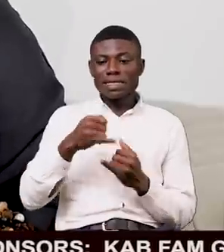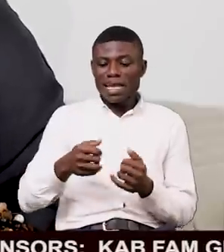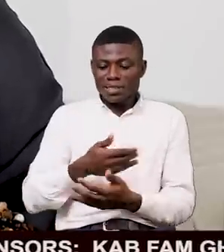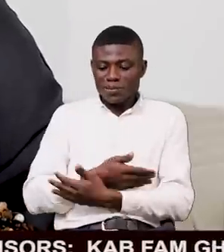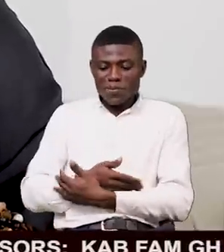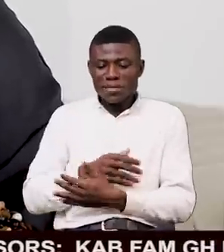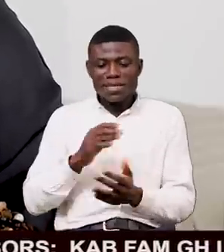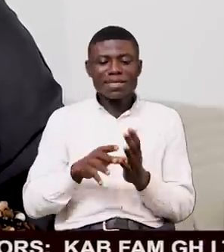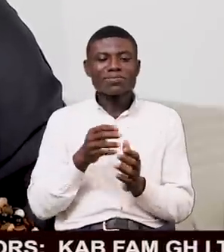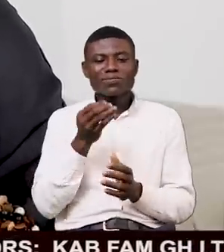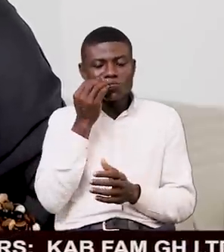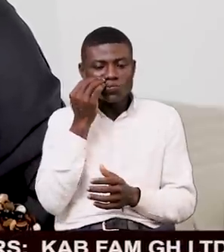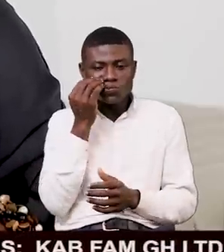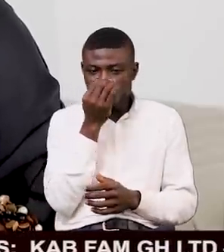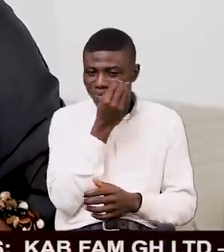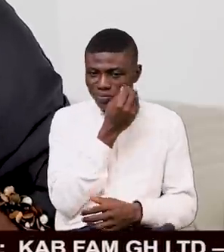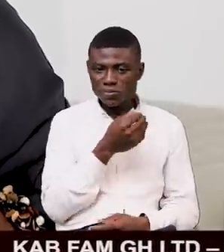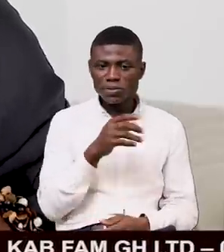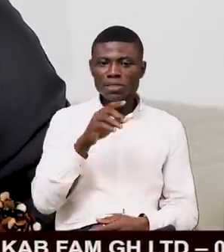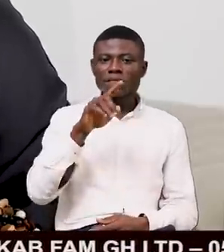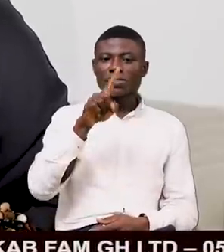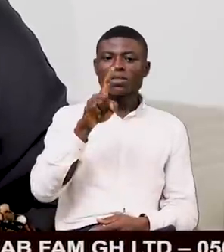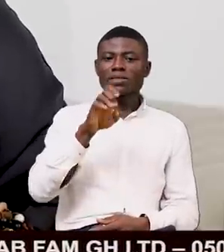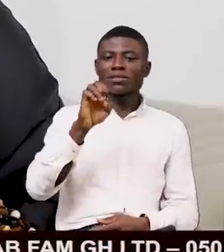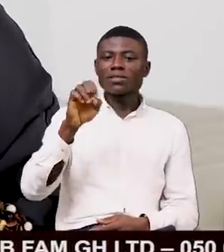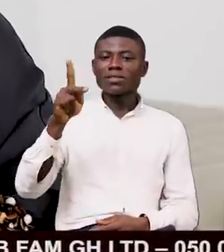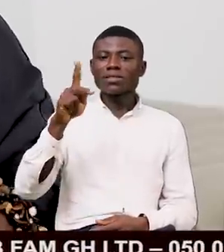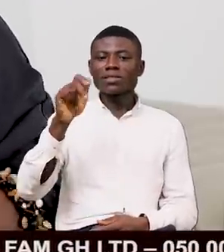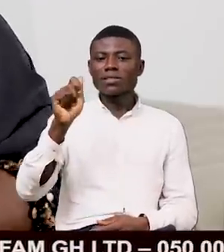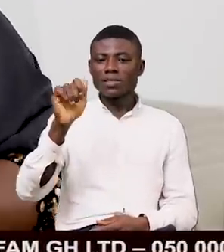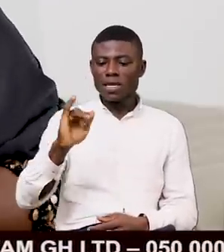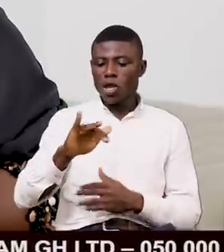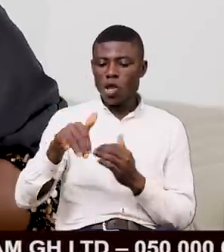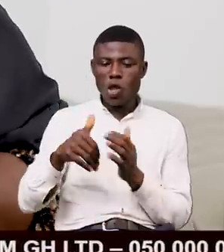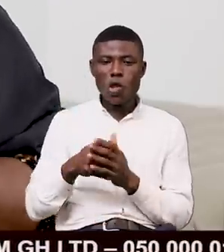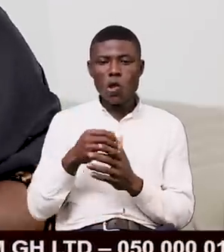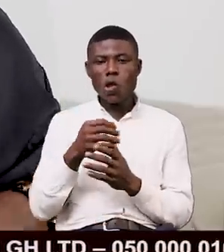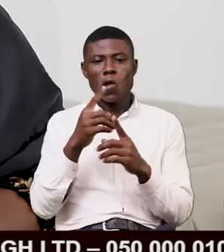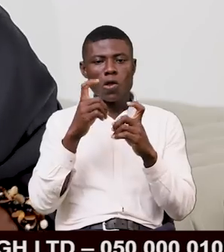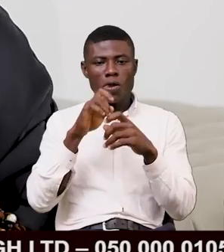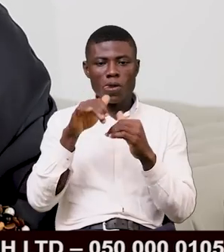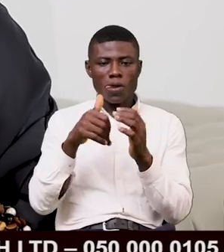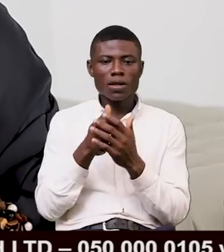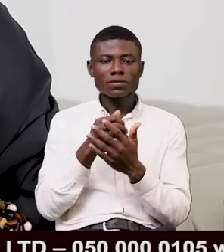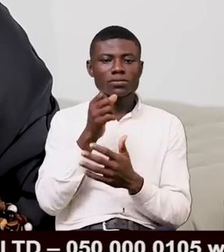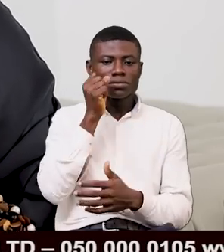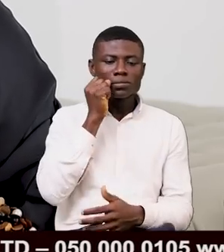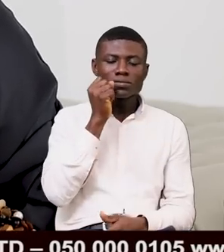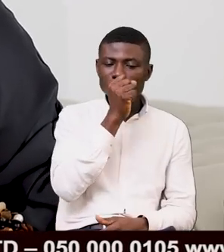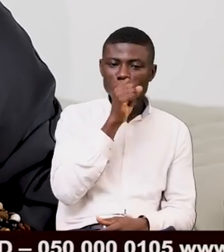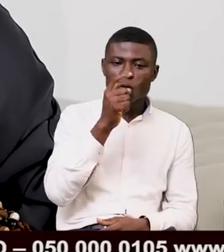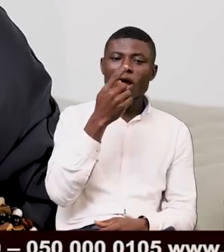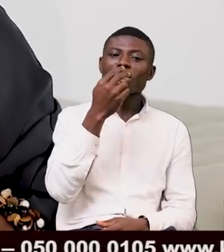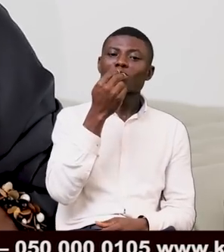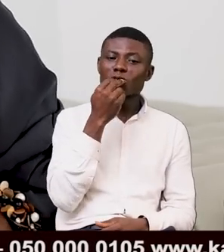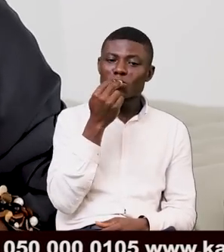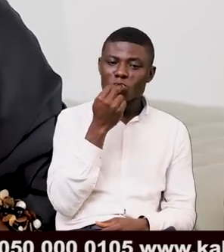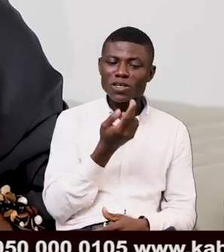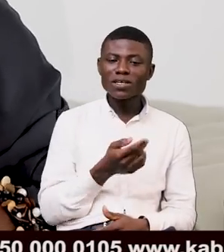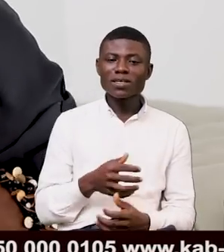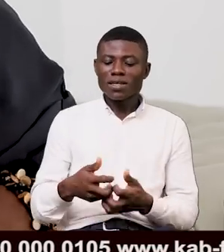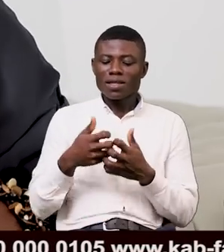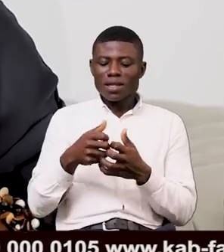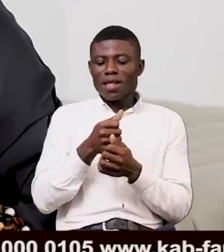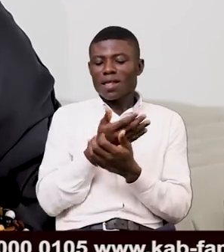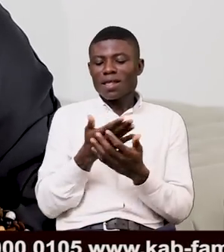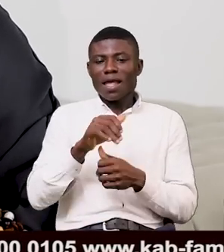glimpse and a cheap menu. ZK photography, hey, photo needs me snack. Aye, one your goal. The very generators